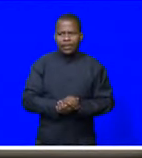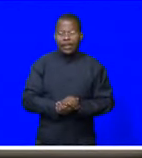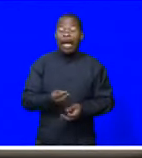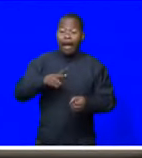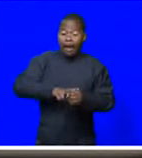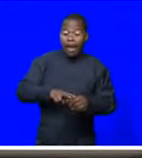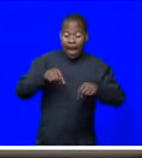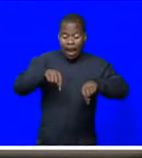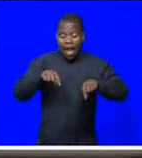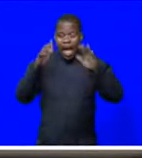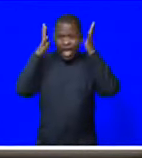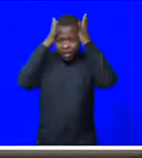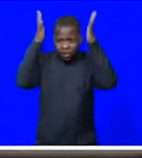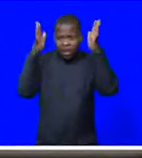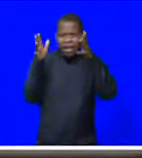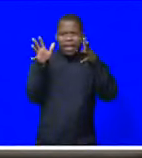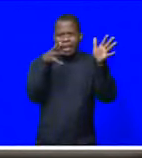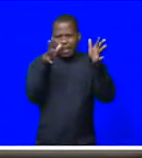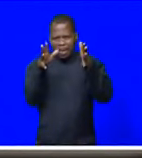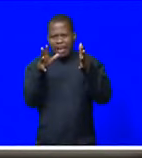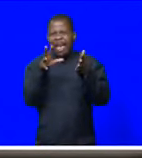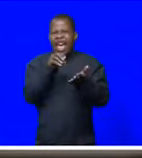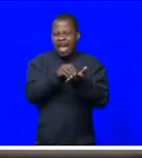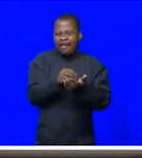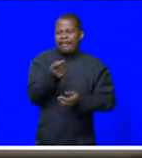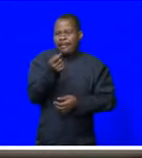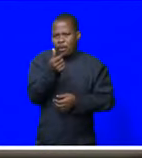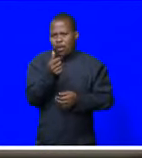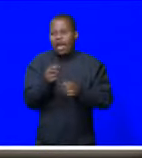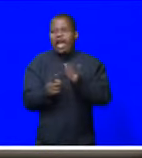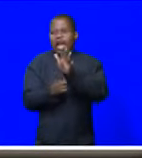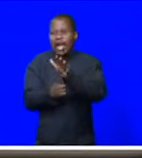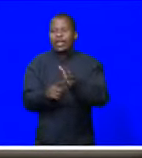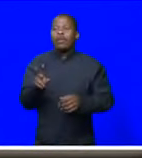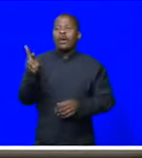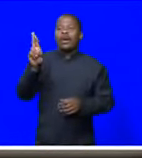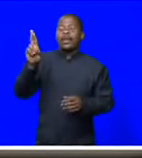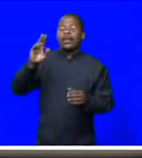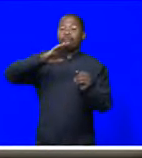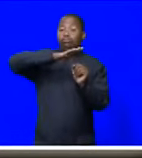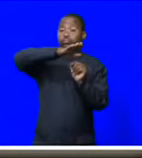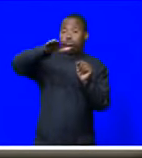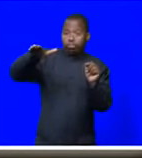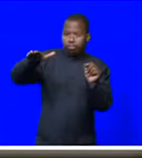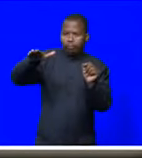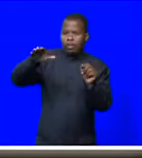umoya ke lakithi ngoba lamanye mafi abanawo lo moya wokuthi besakhicita nawo